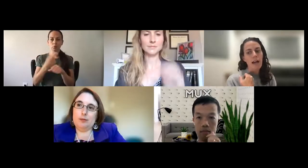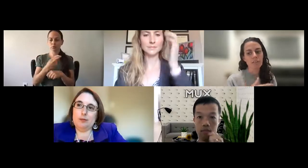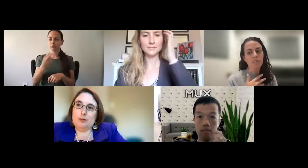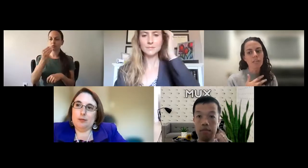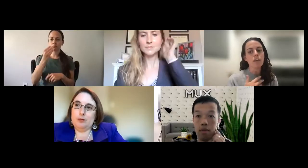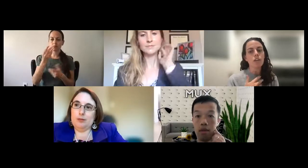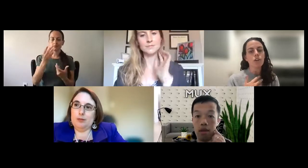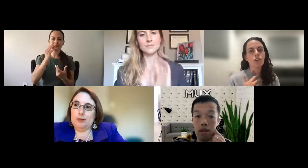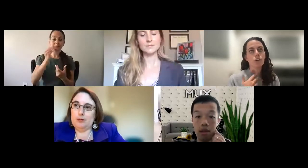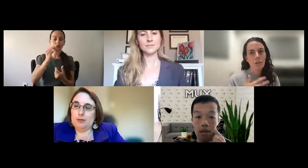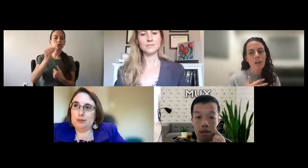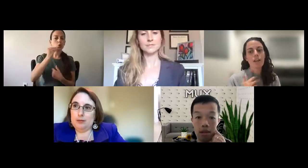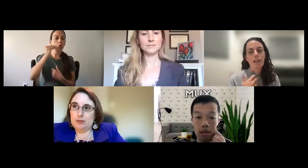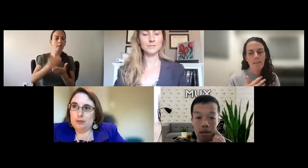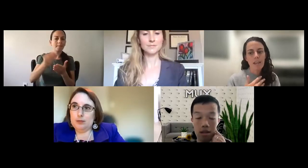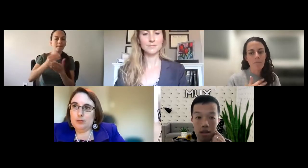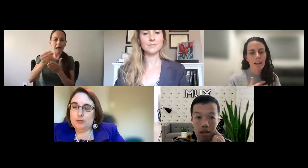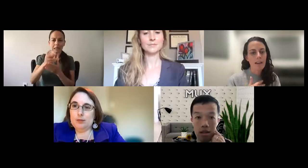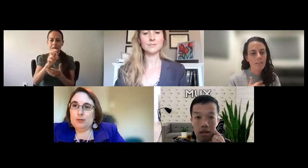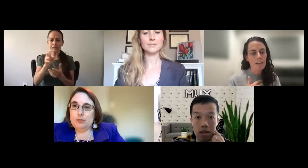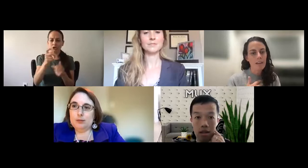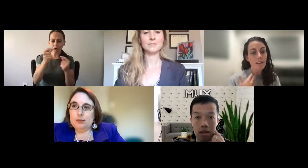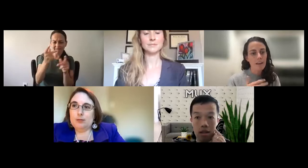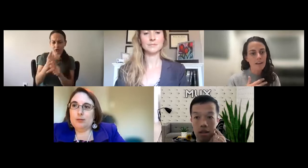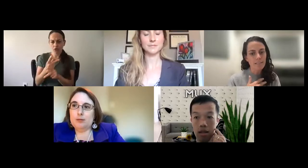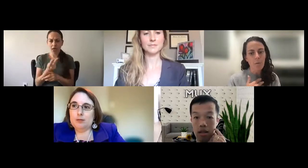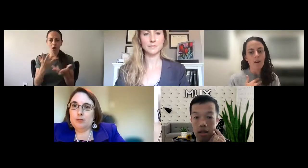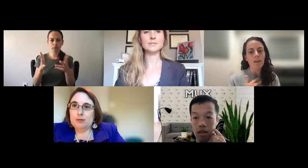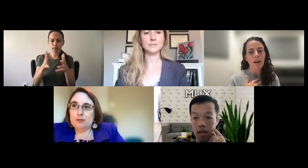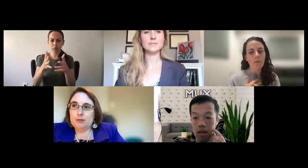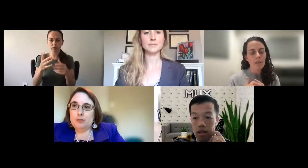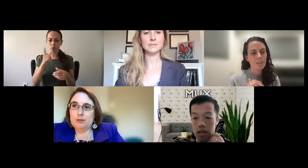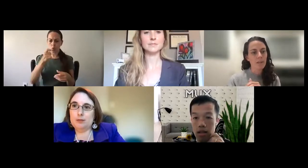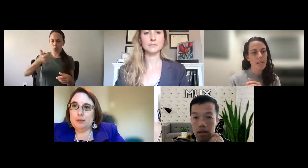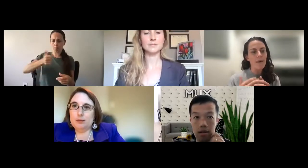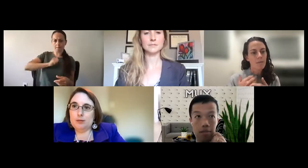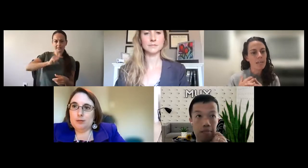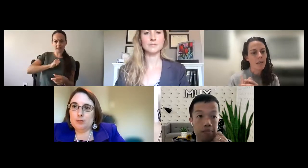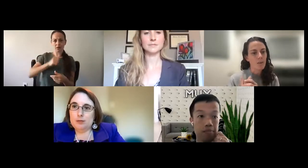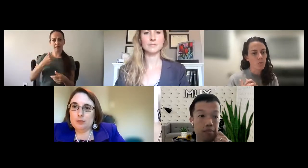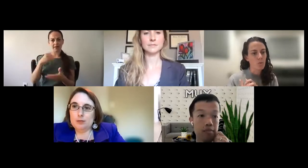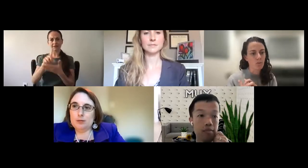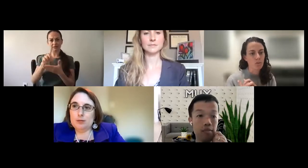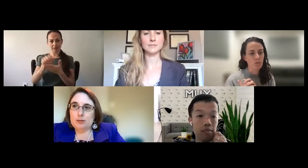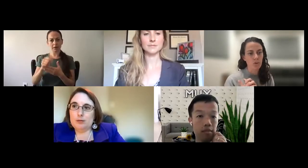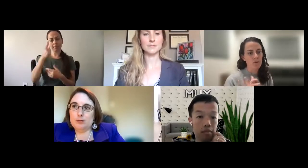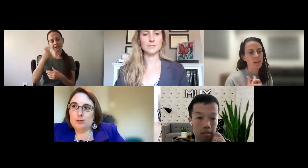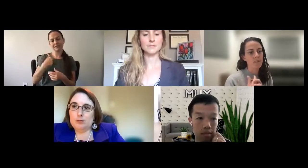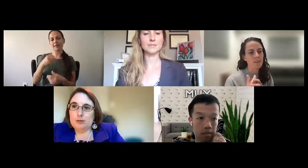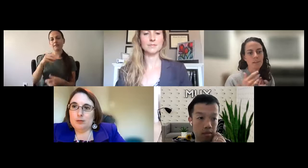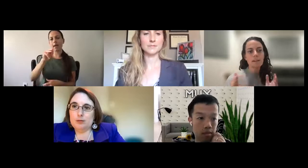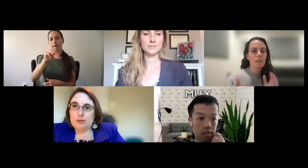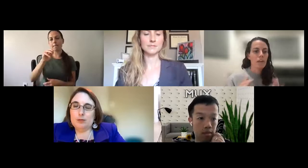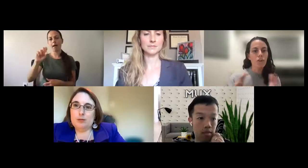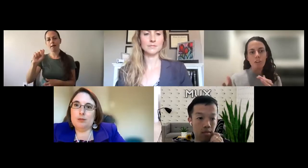while actively learning and navigating my identity as someone with a disability, having been diagnosed with multiple